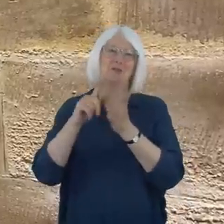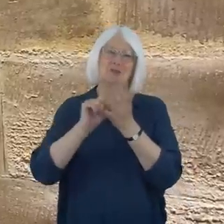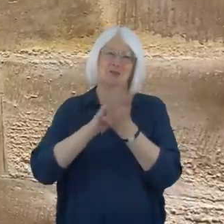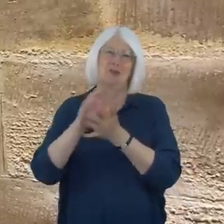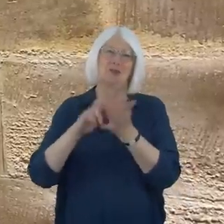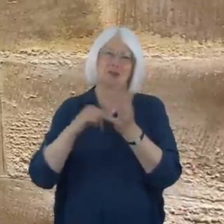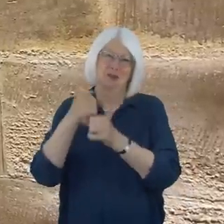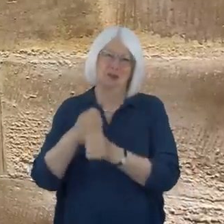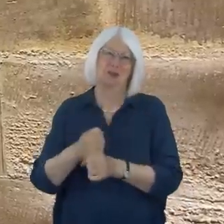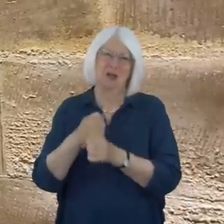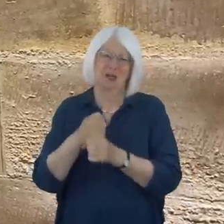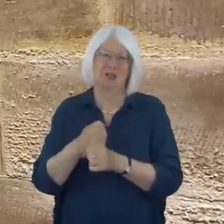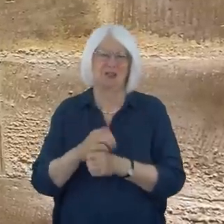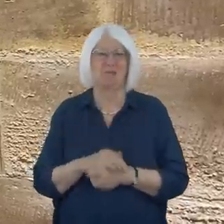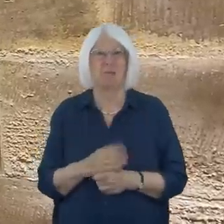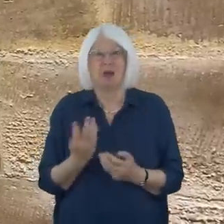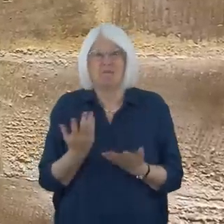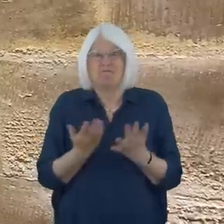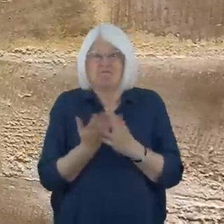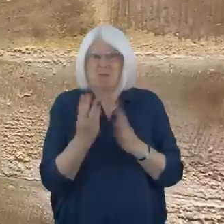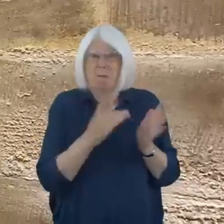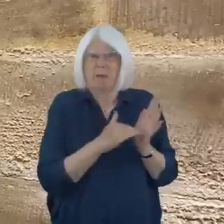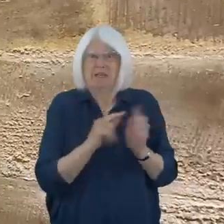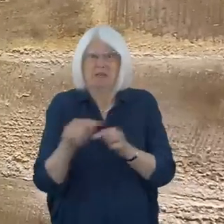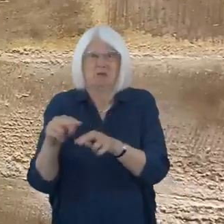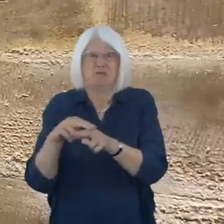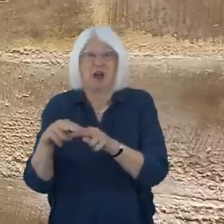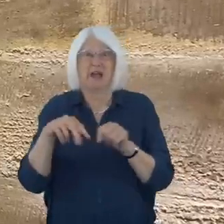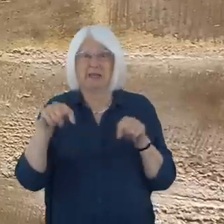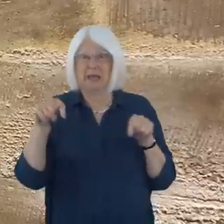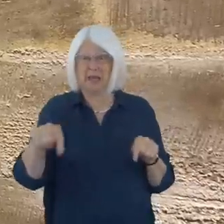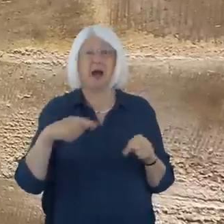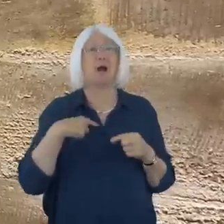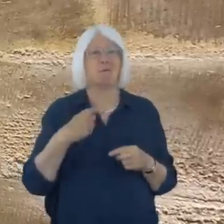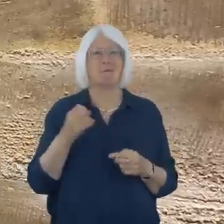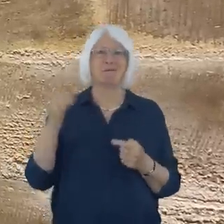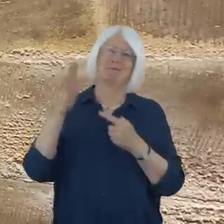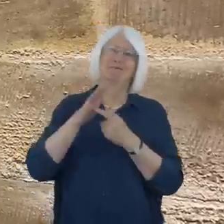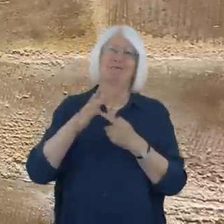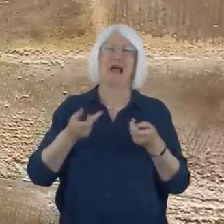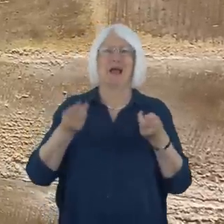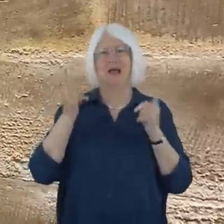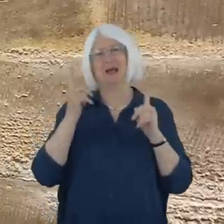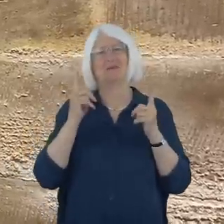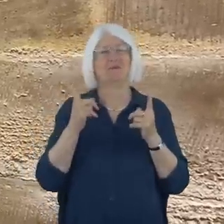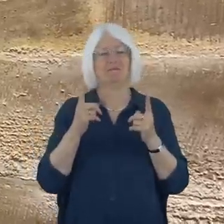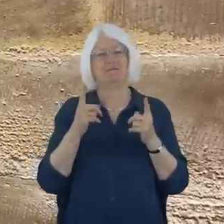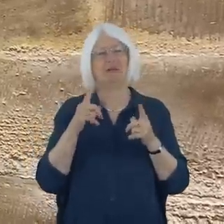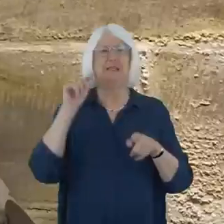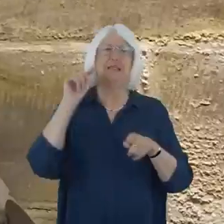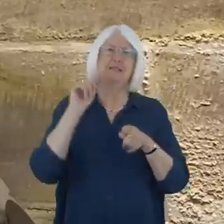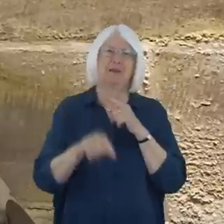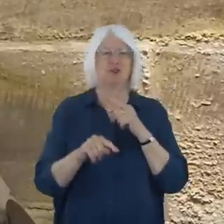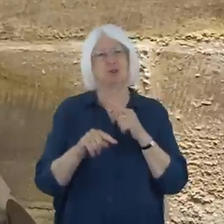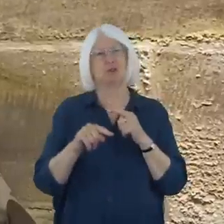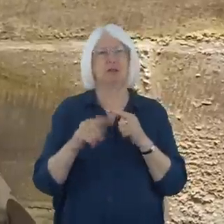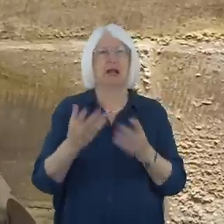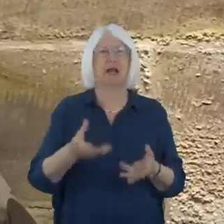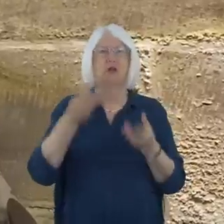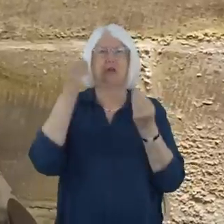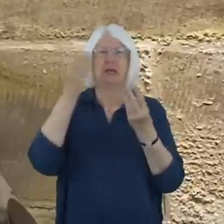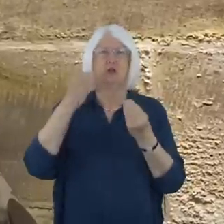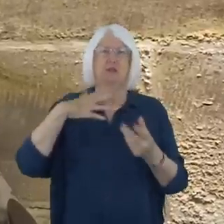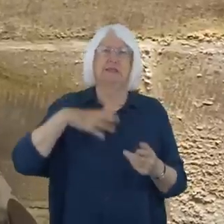But during the week, I'm head of special educational needs and disability for North Yorkshire County Council. The